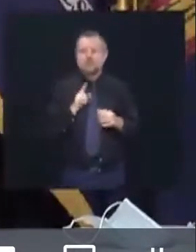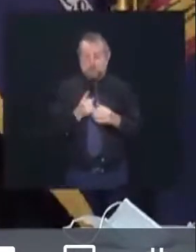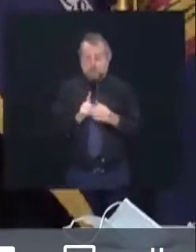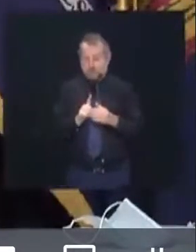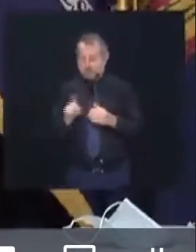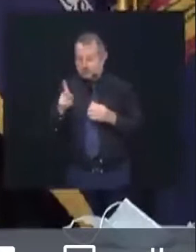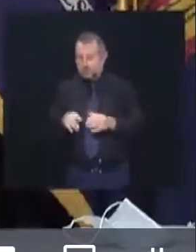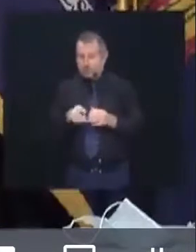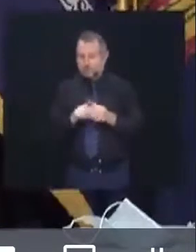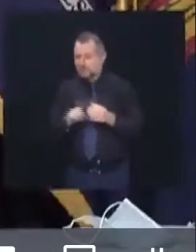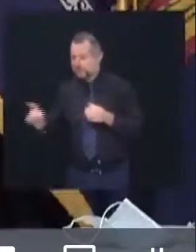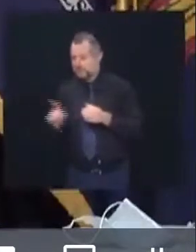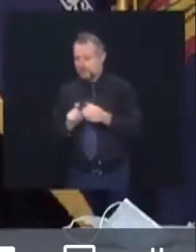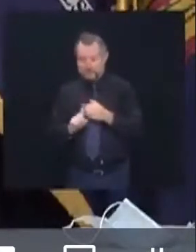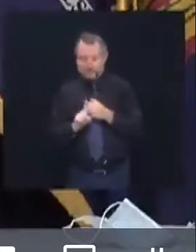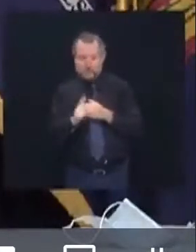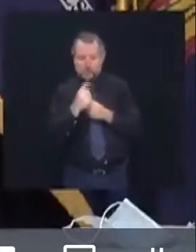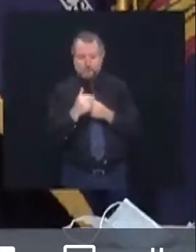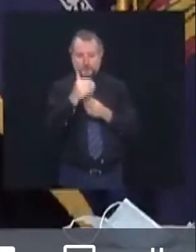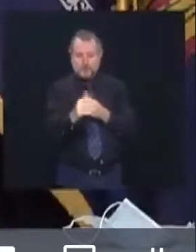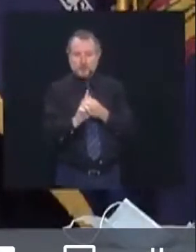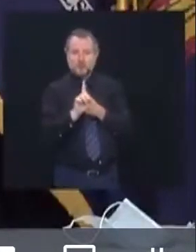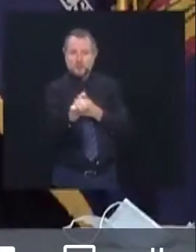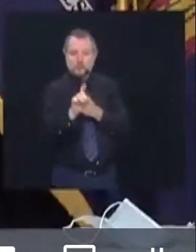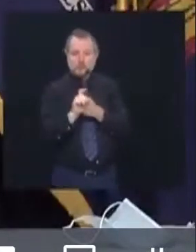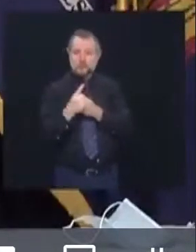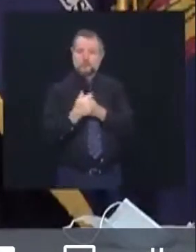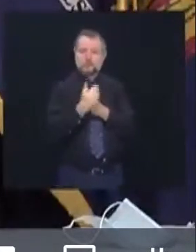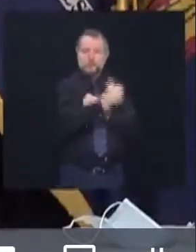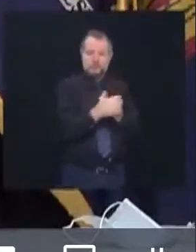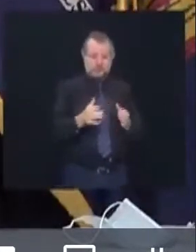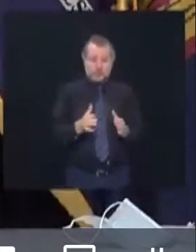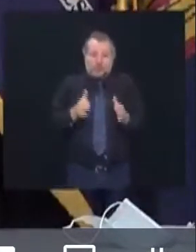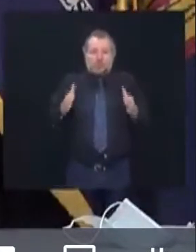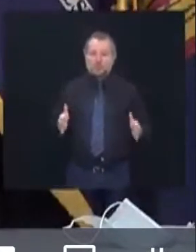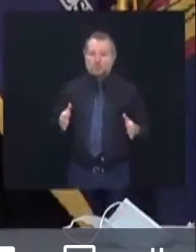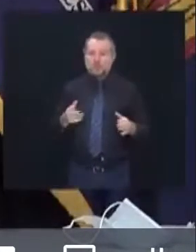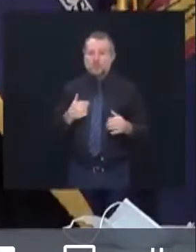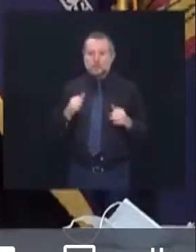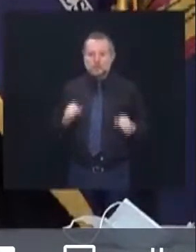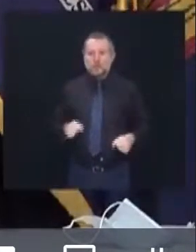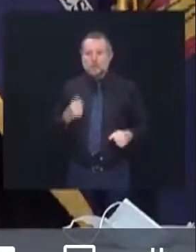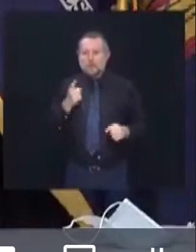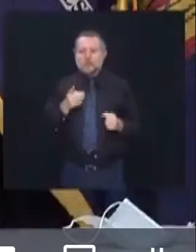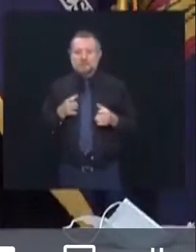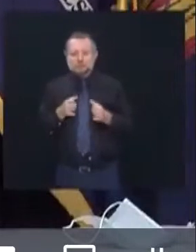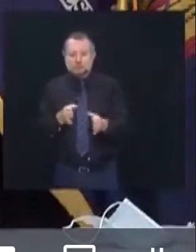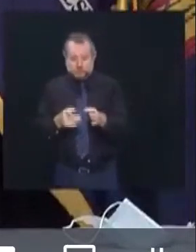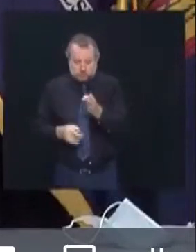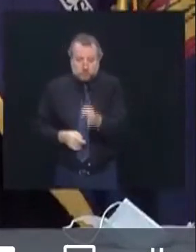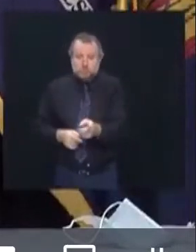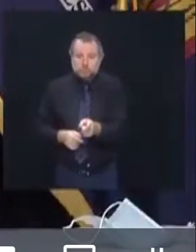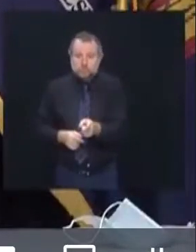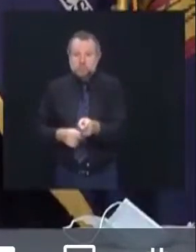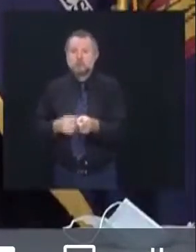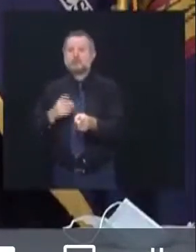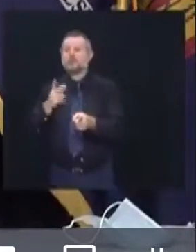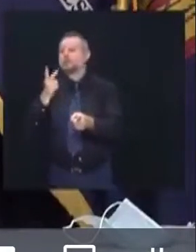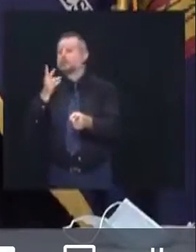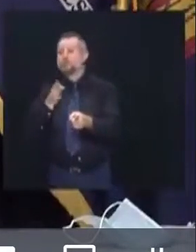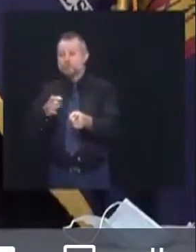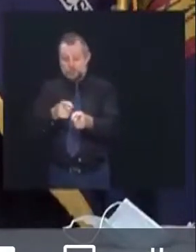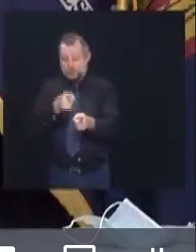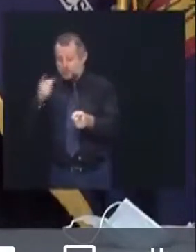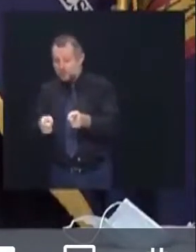way, blocks this. So we can target it down to whatever geographic area makes sense. Is that